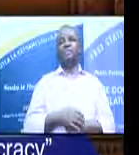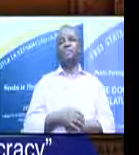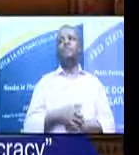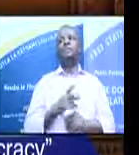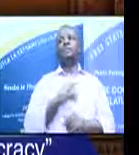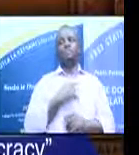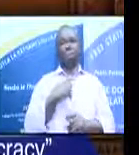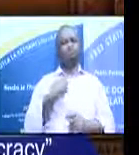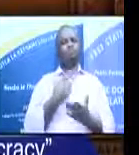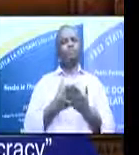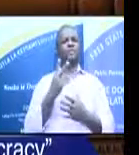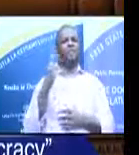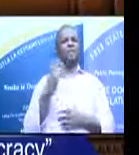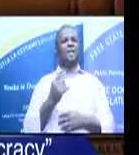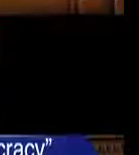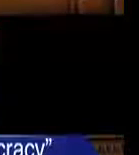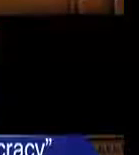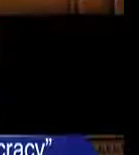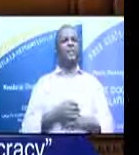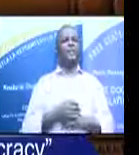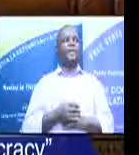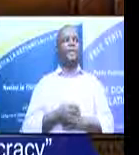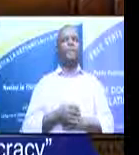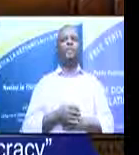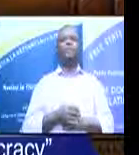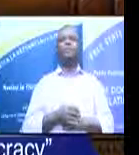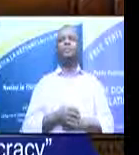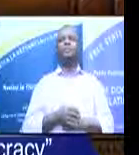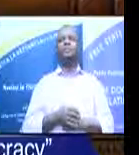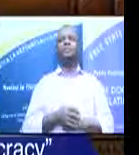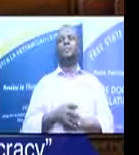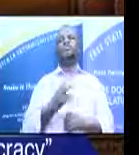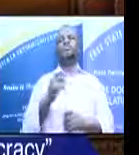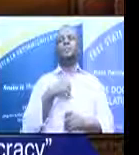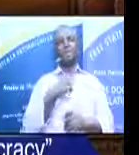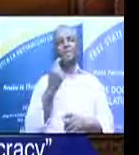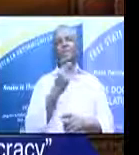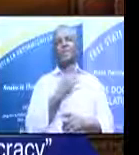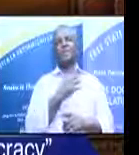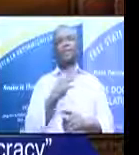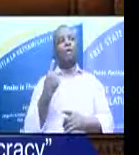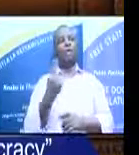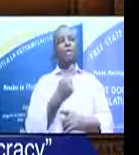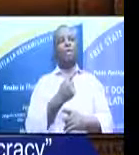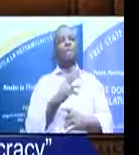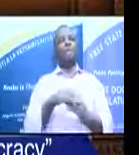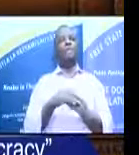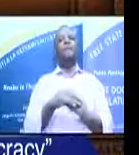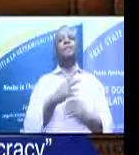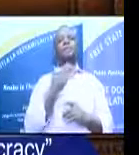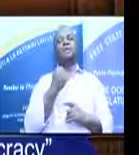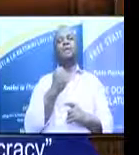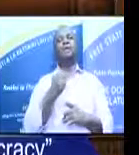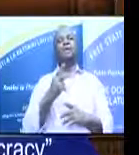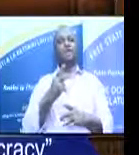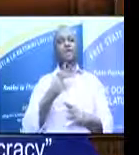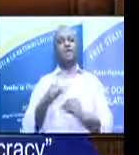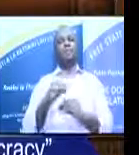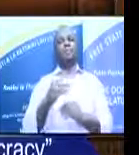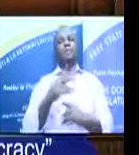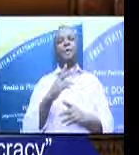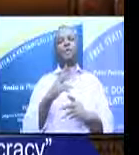I could hear. And I said it to all of you to say, stop